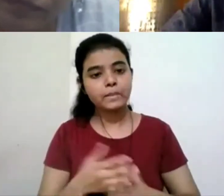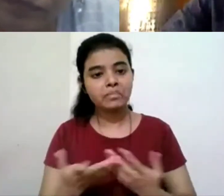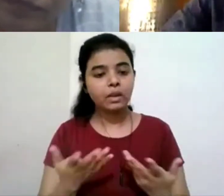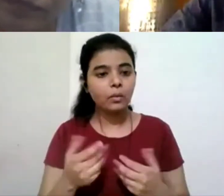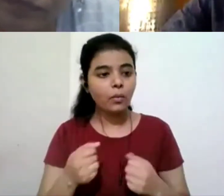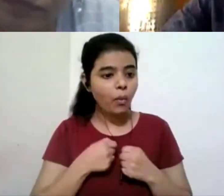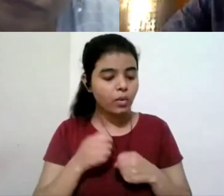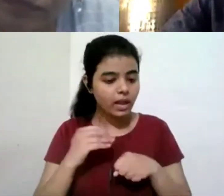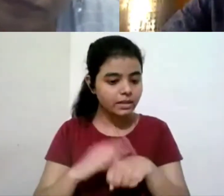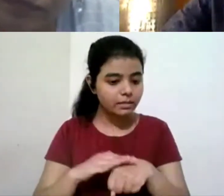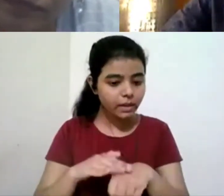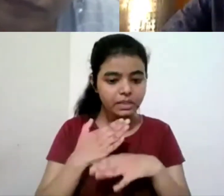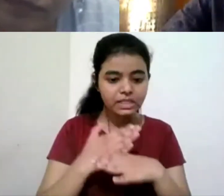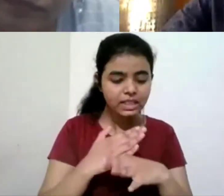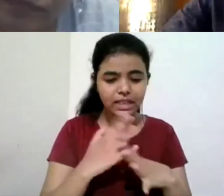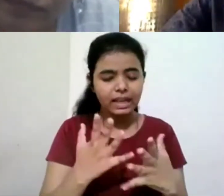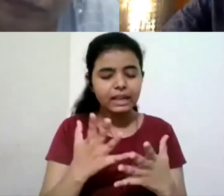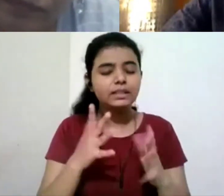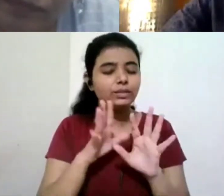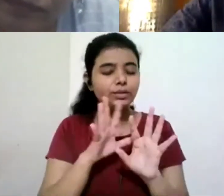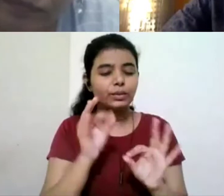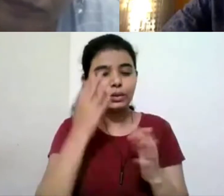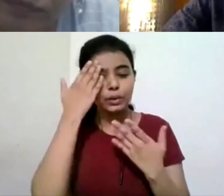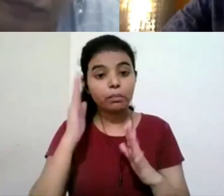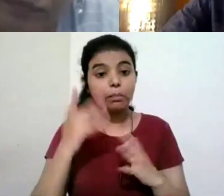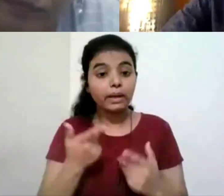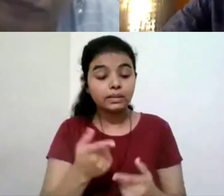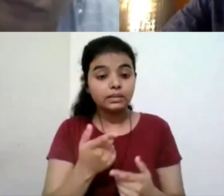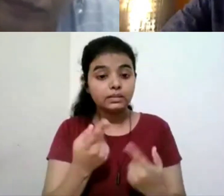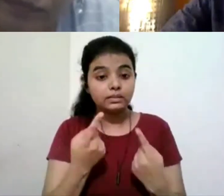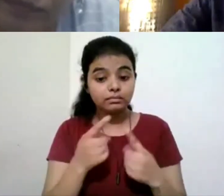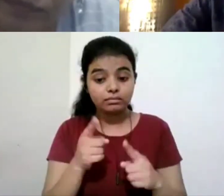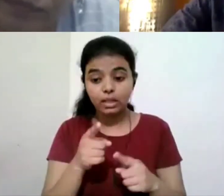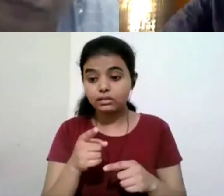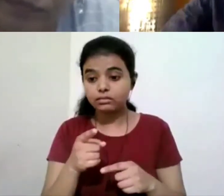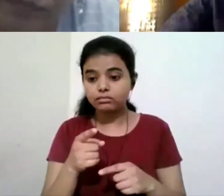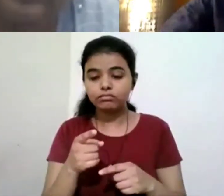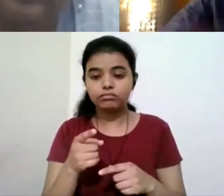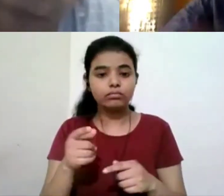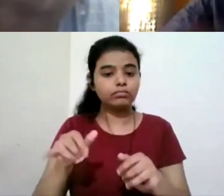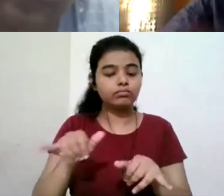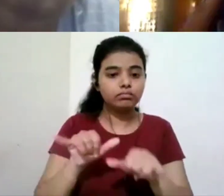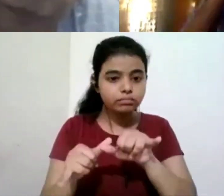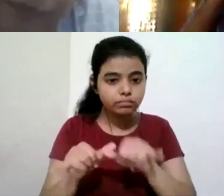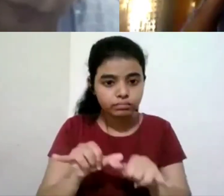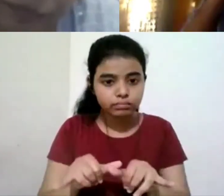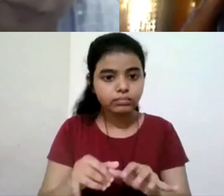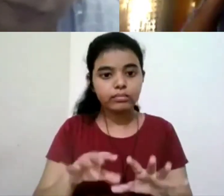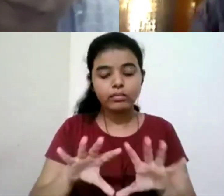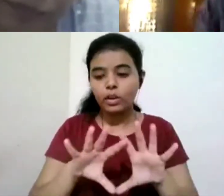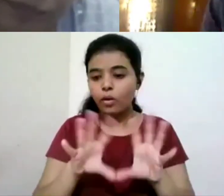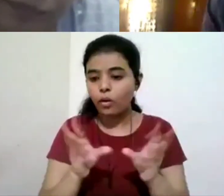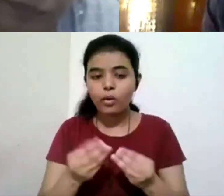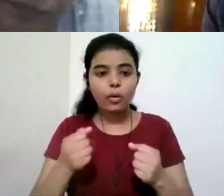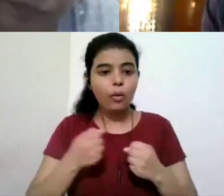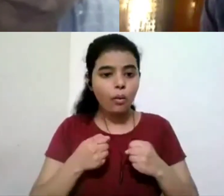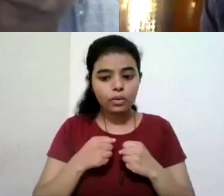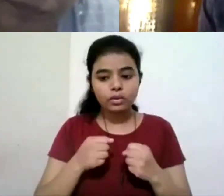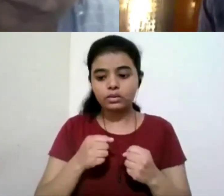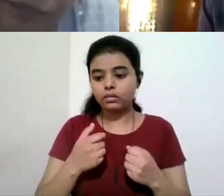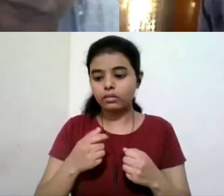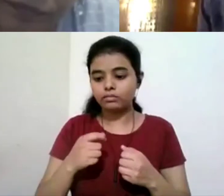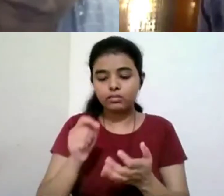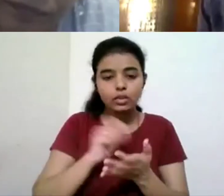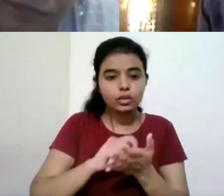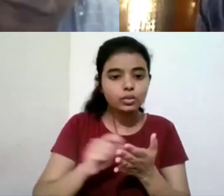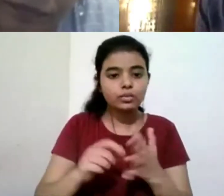my experiences on ground with regard to reasonable accommodation and how we use it in our letters